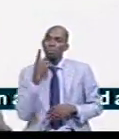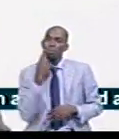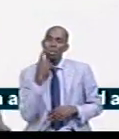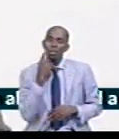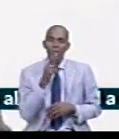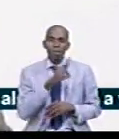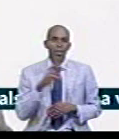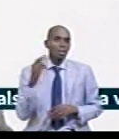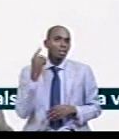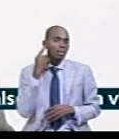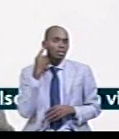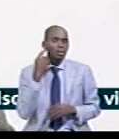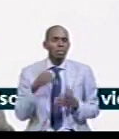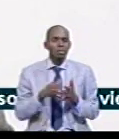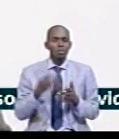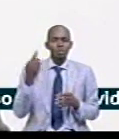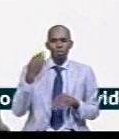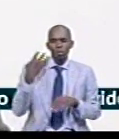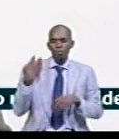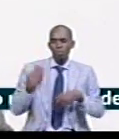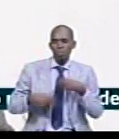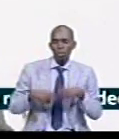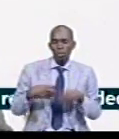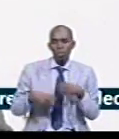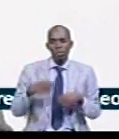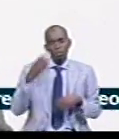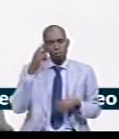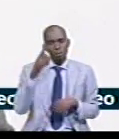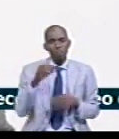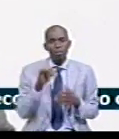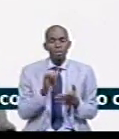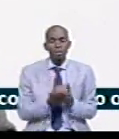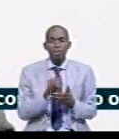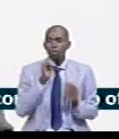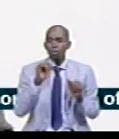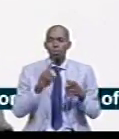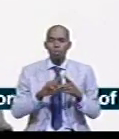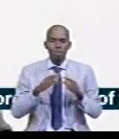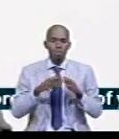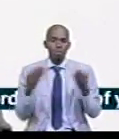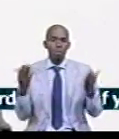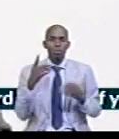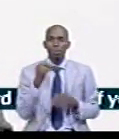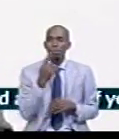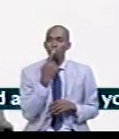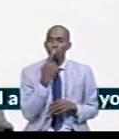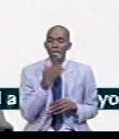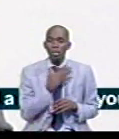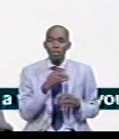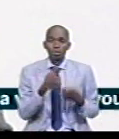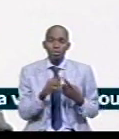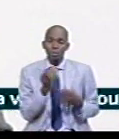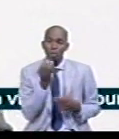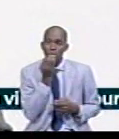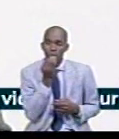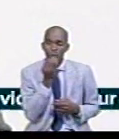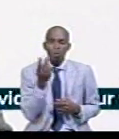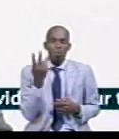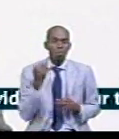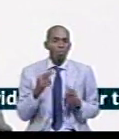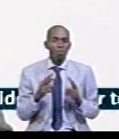was so difficult for me that I cannot even open my mouth. And to eat was very,